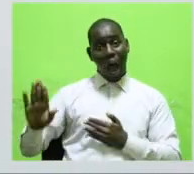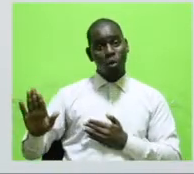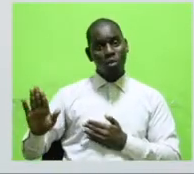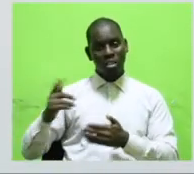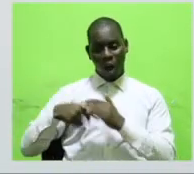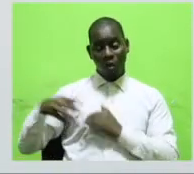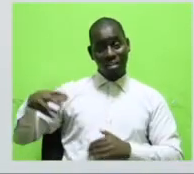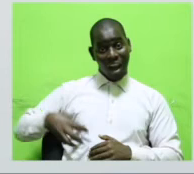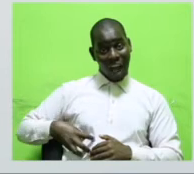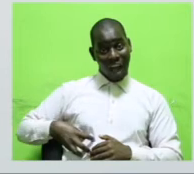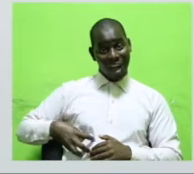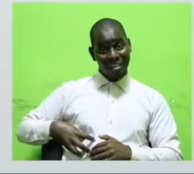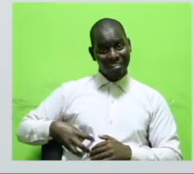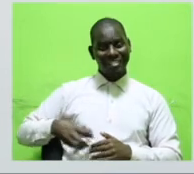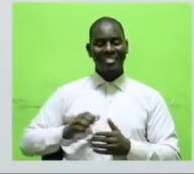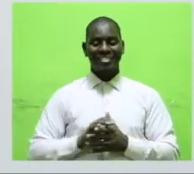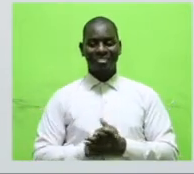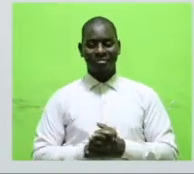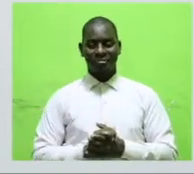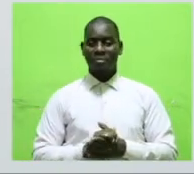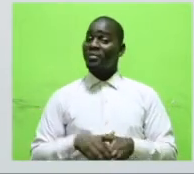out of the lungs as well.